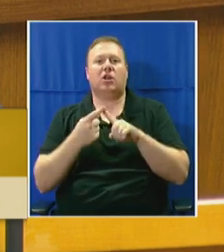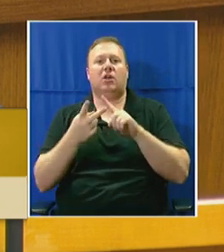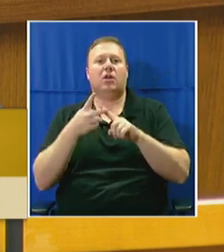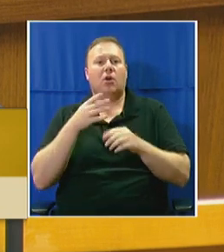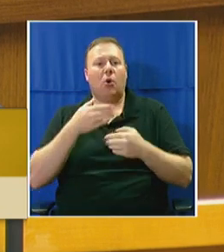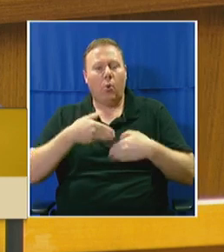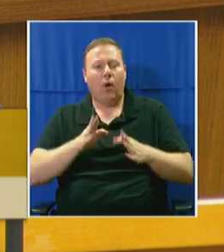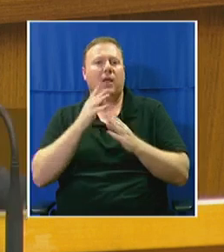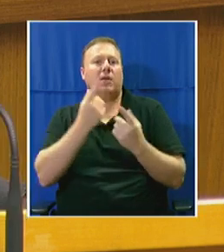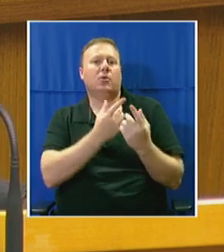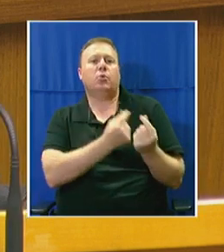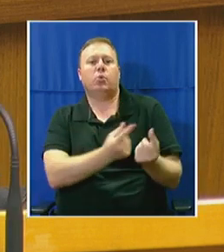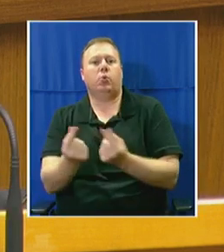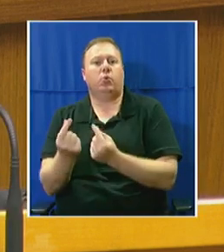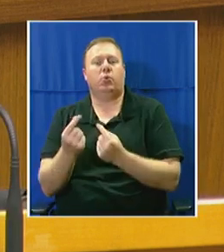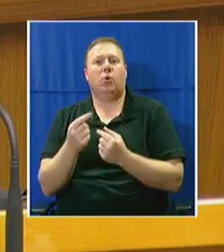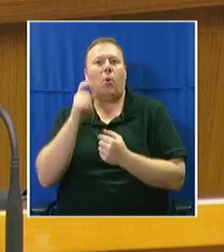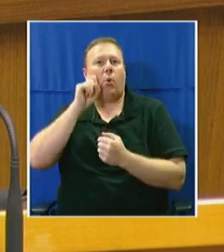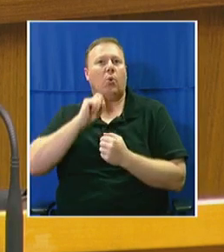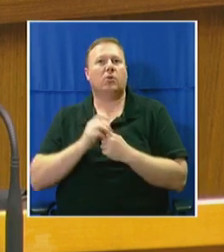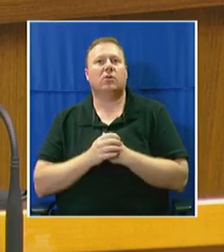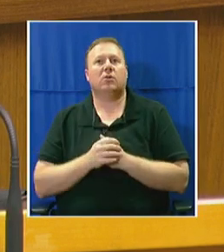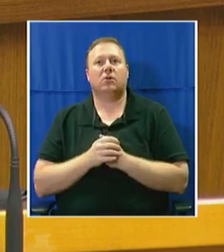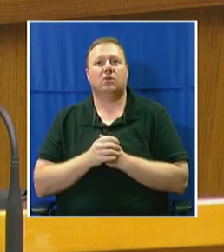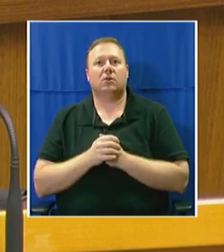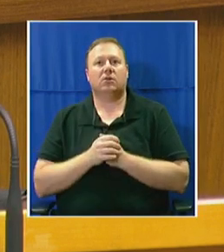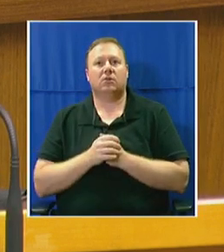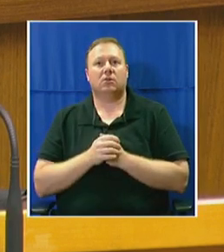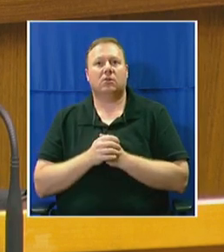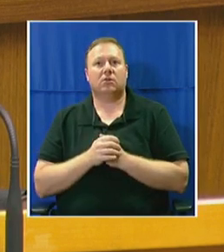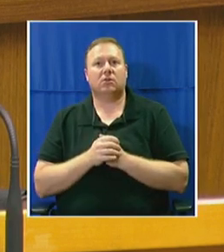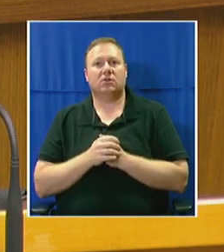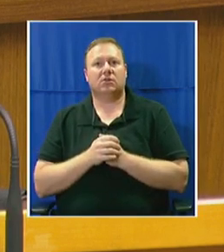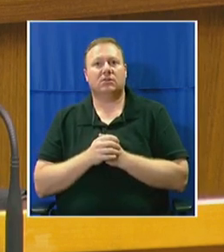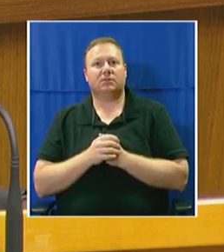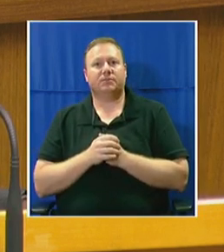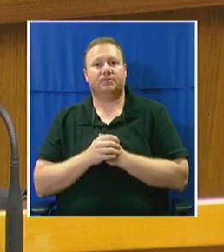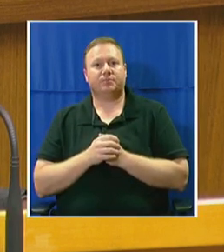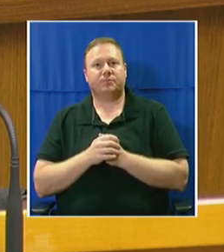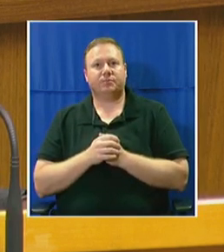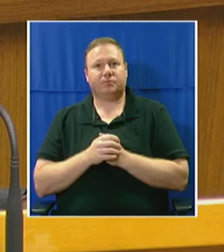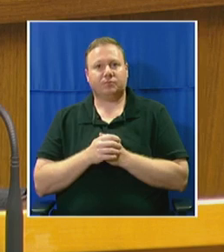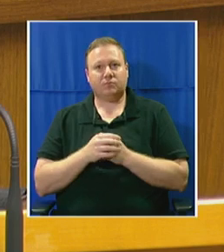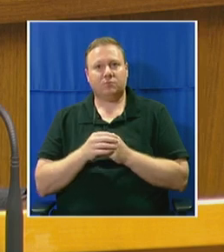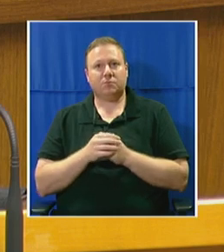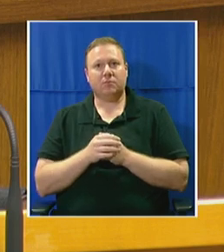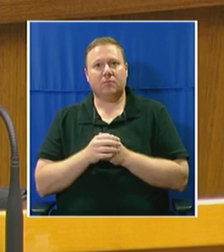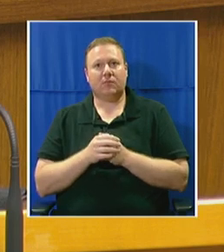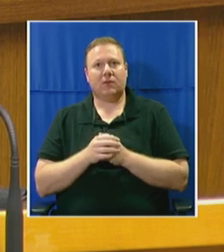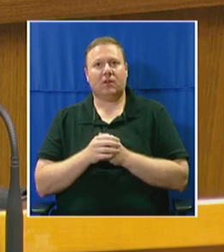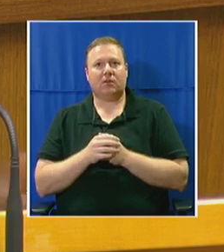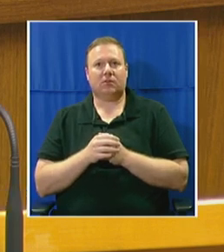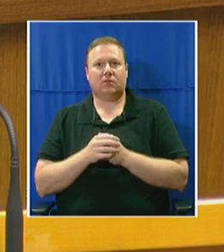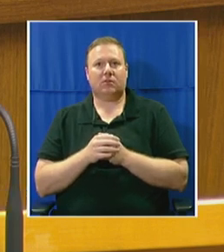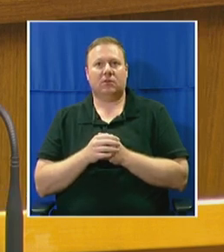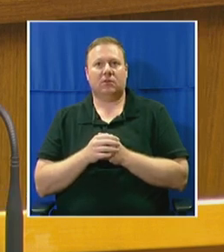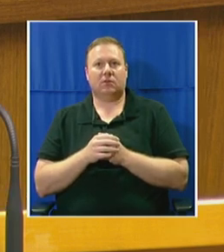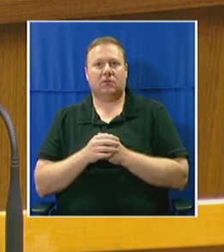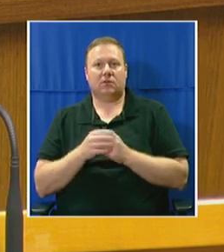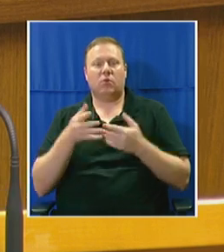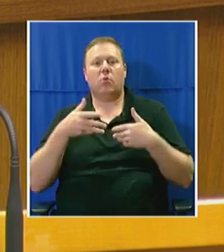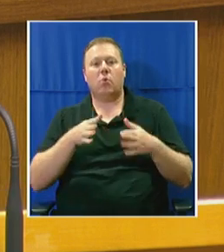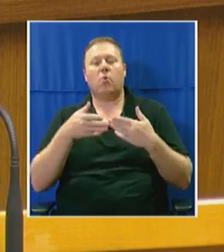that 6 65 years 65 years later since the adoption of the of the women's Charter that women still against are still fighting